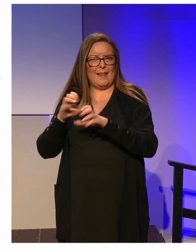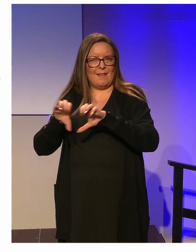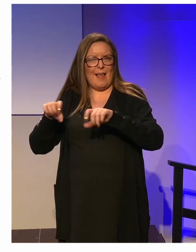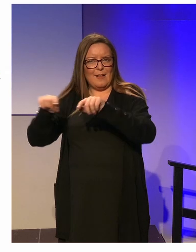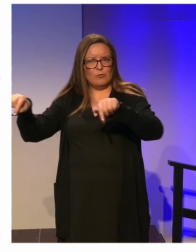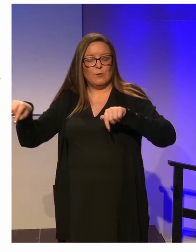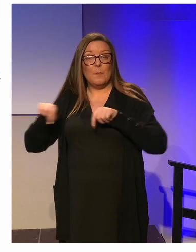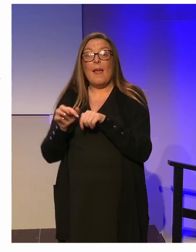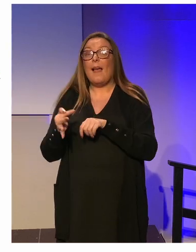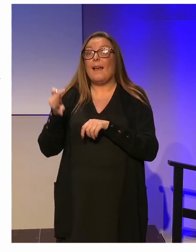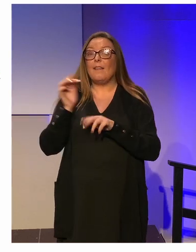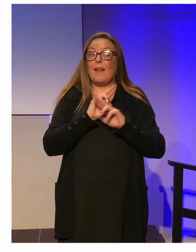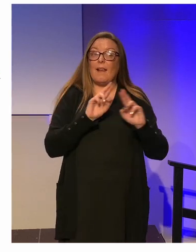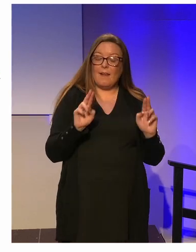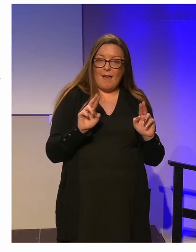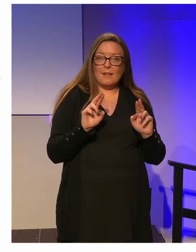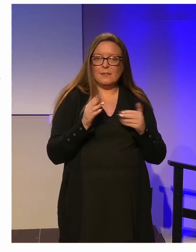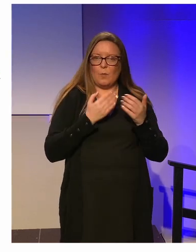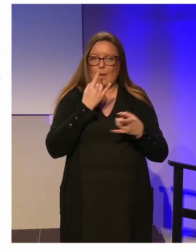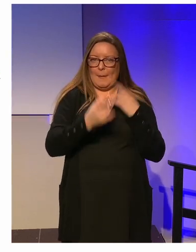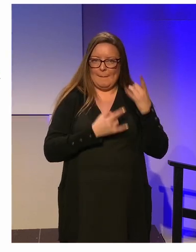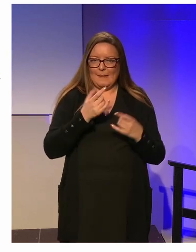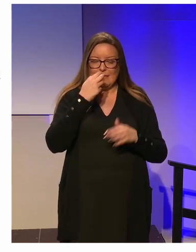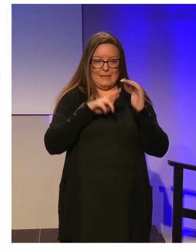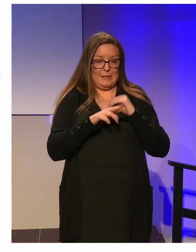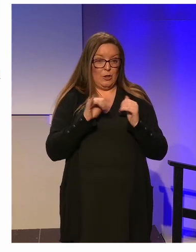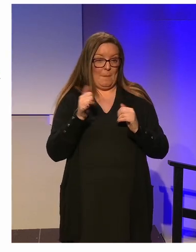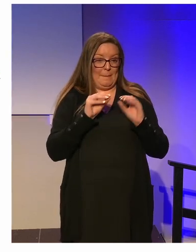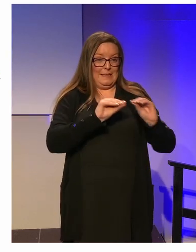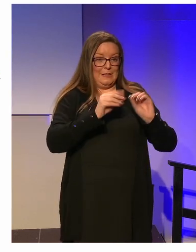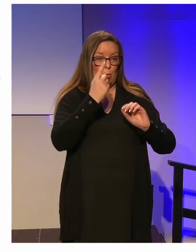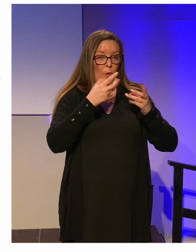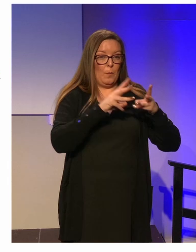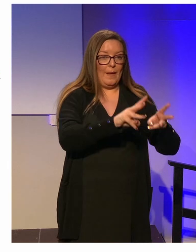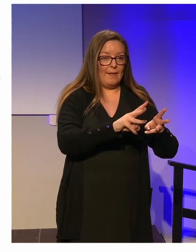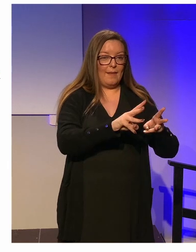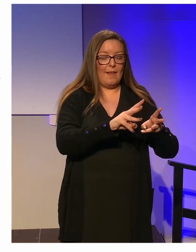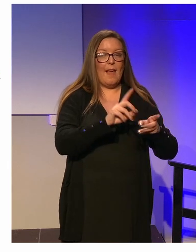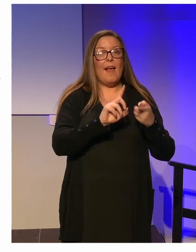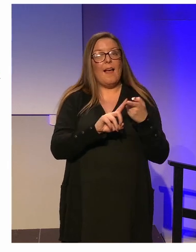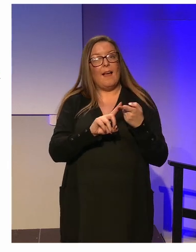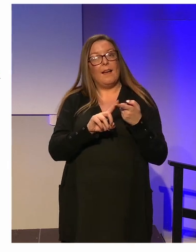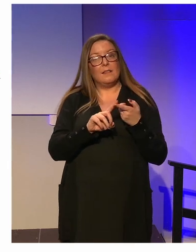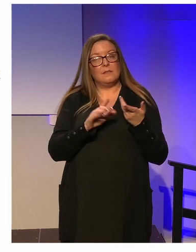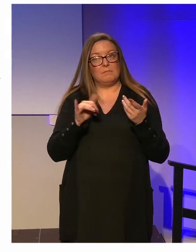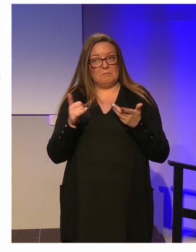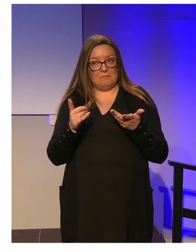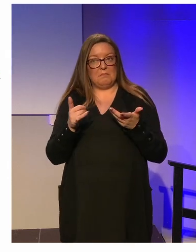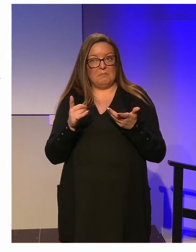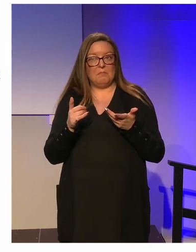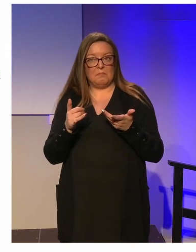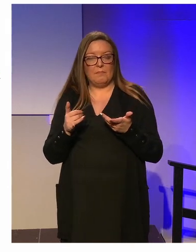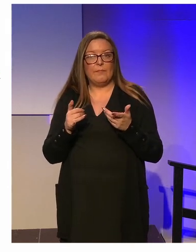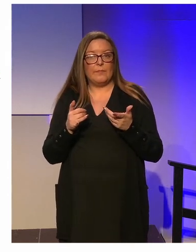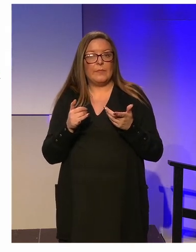not, what happens is the teacher will teach it one way, and then what would have been